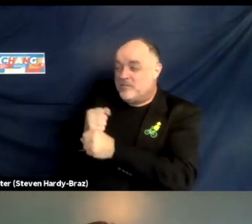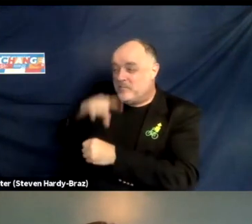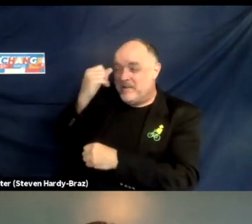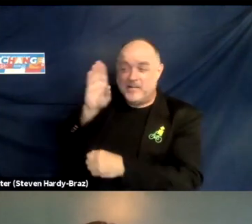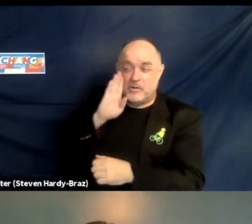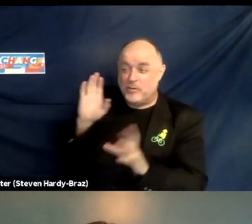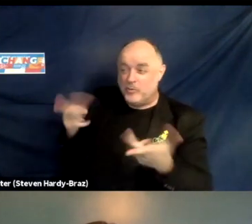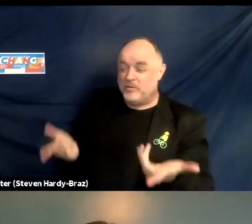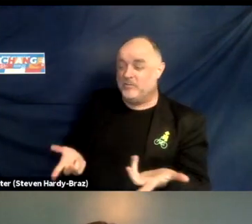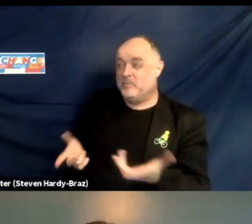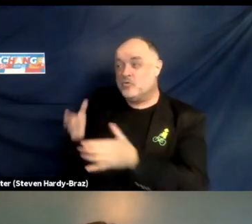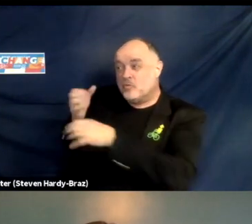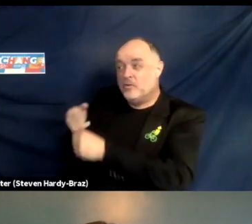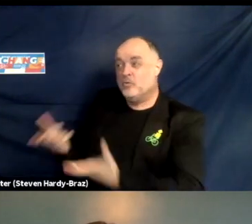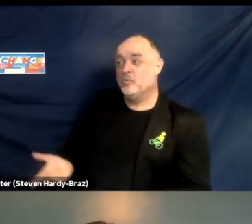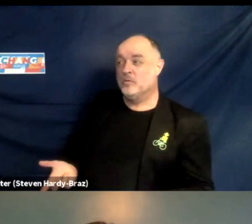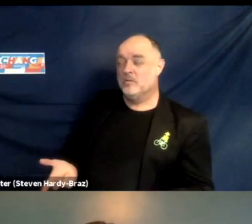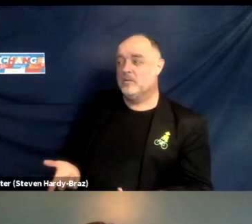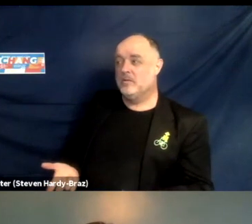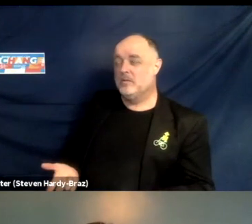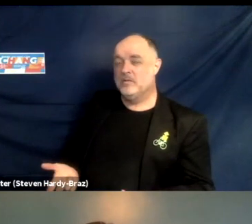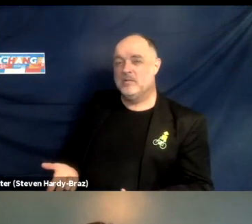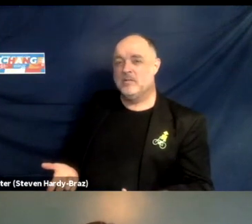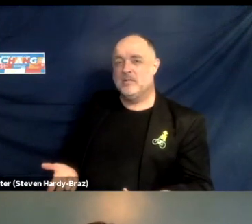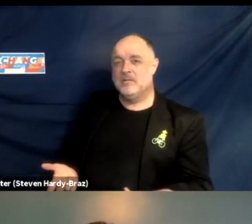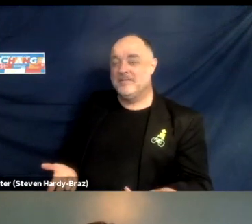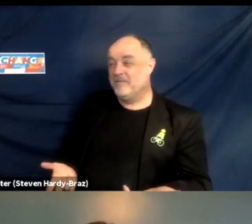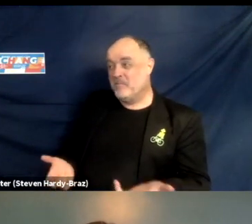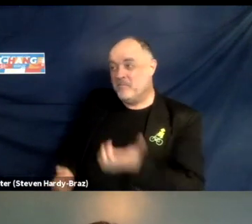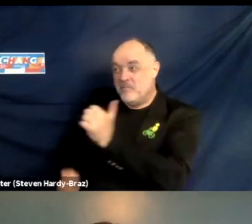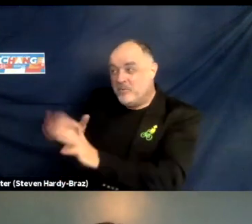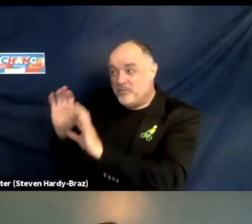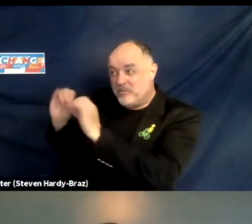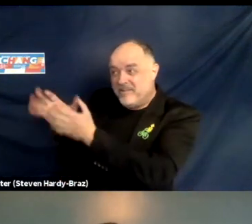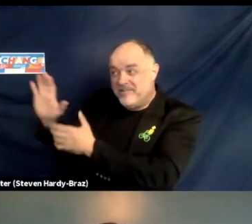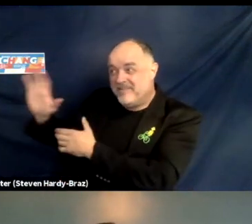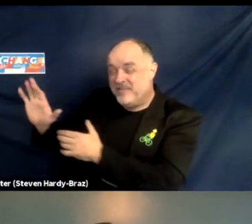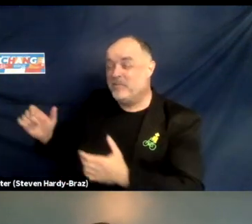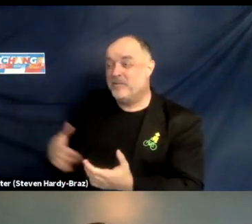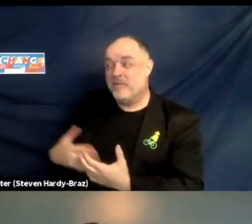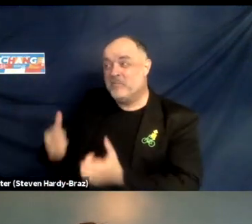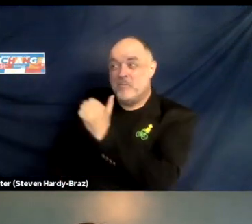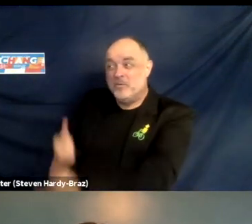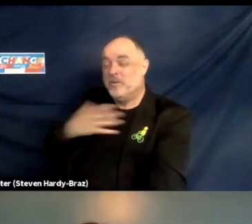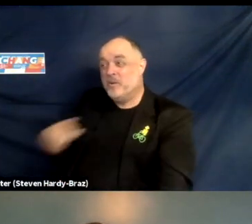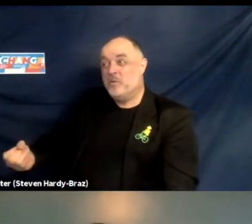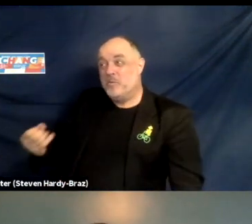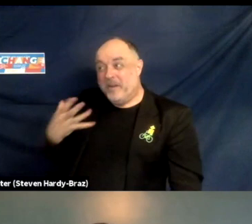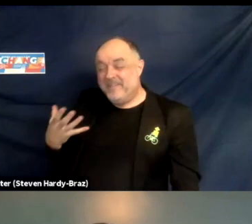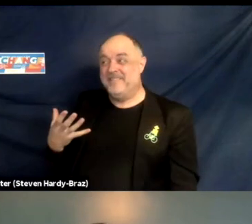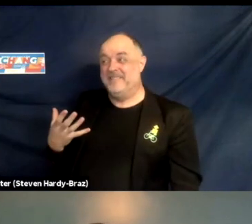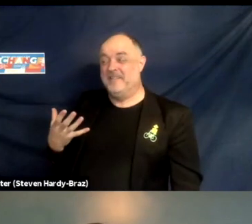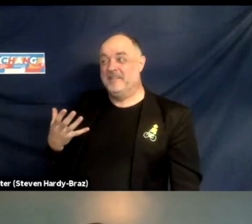Brown communities. Organizations who are predominantly white. So those